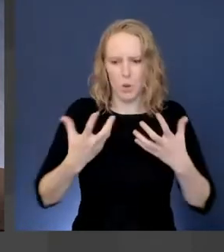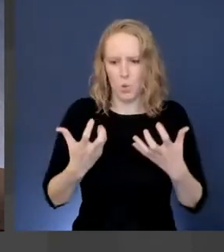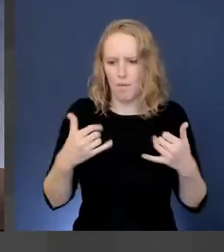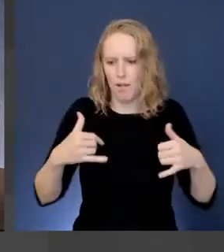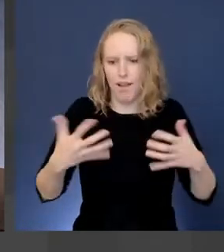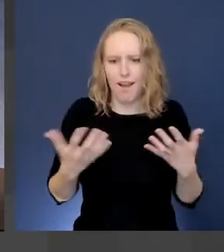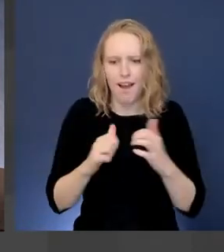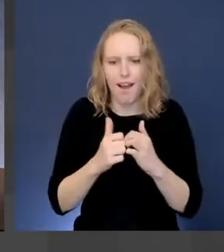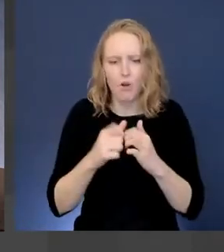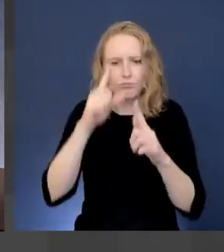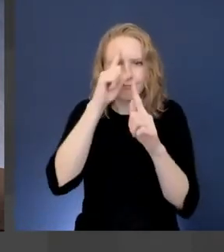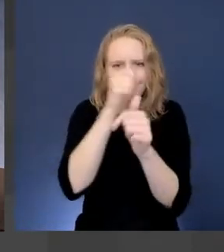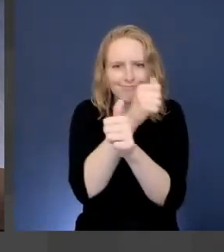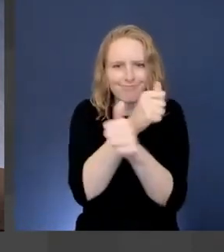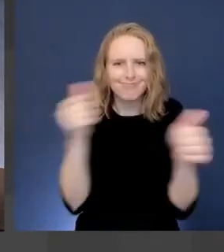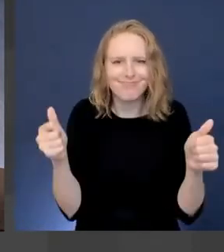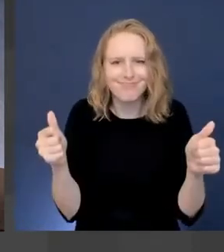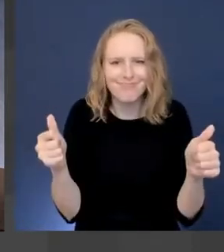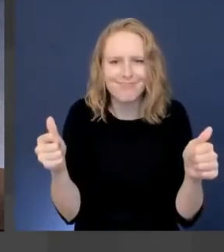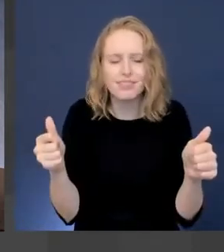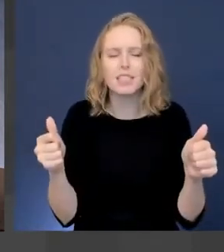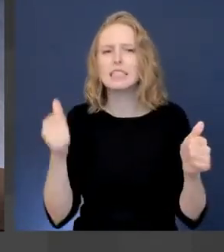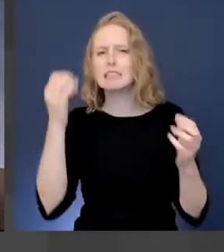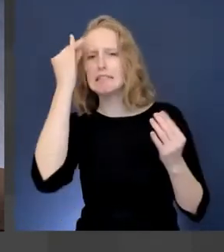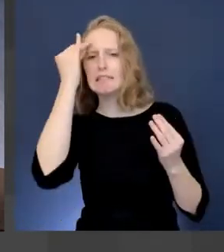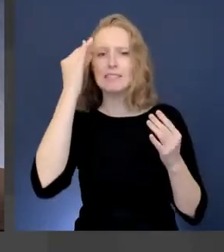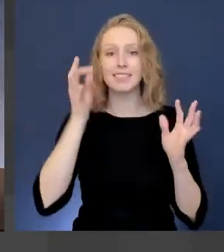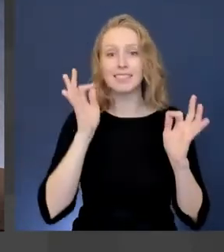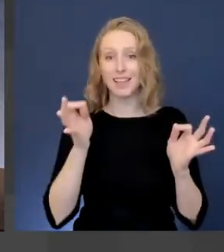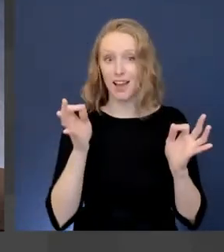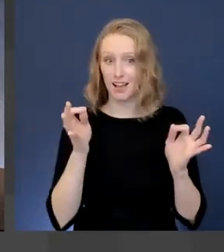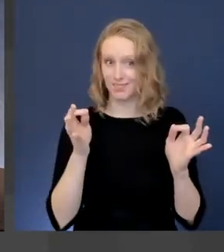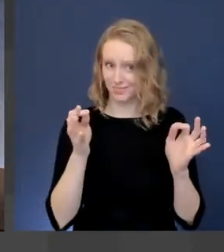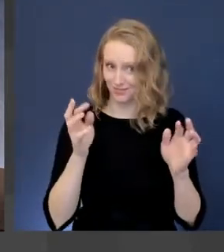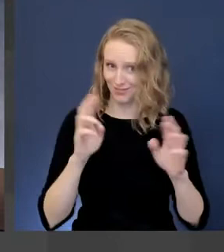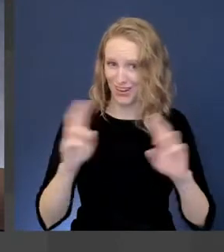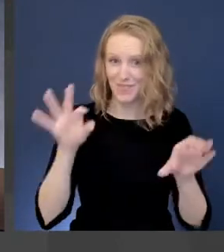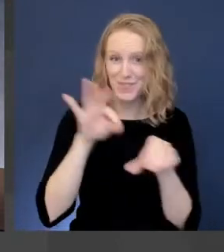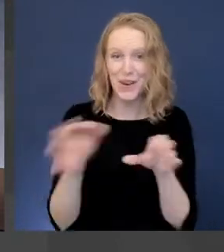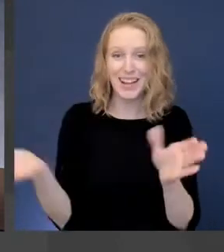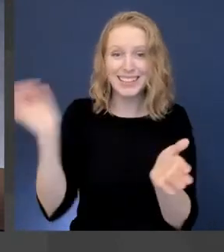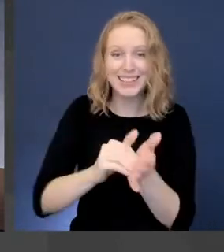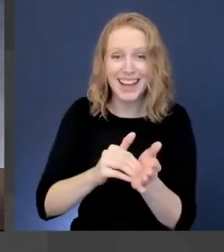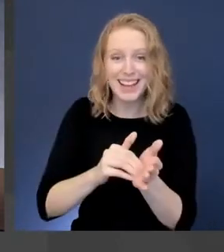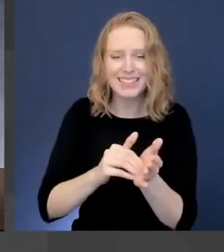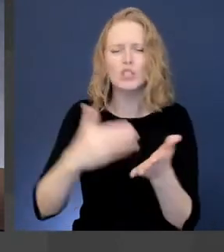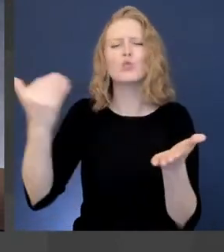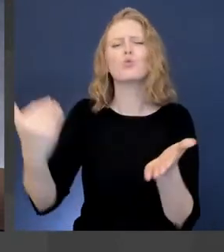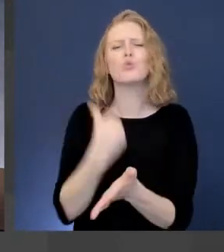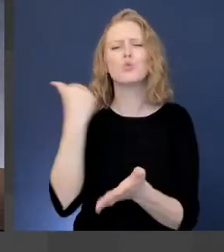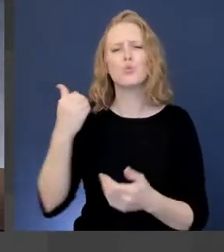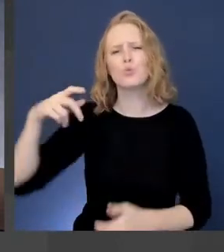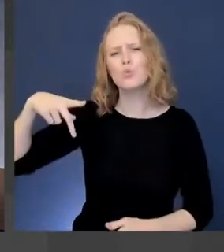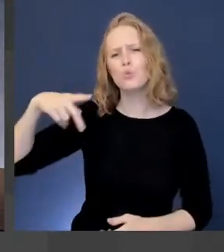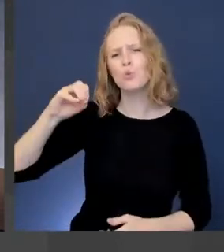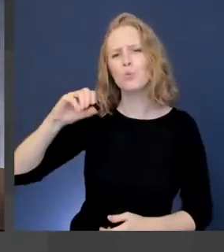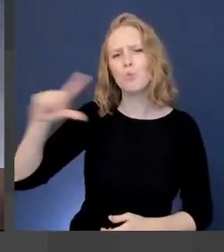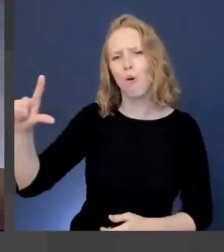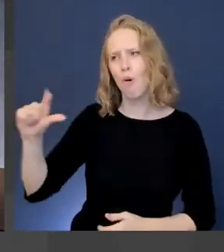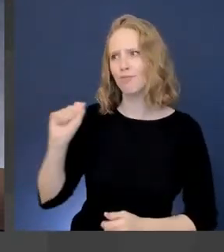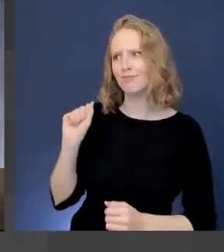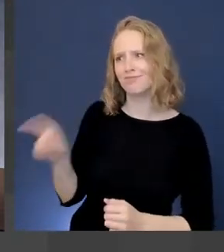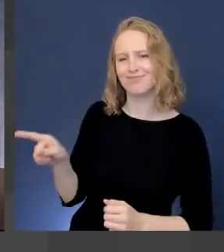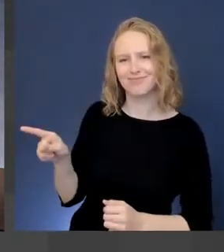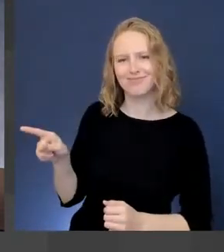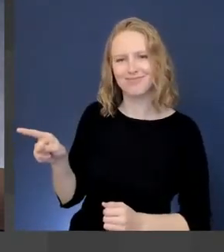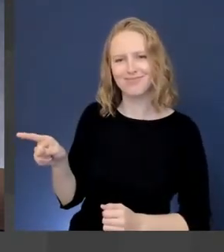But make your decision quickly because it's time to vote again. There's a brand new poll just posted to the Minecraft Twitter